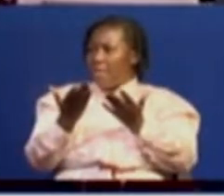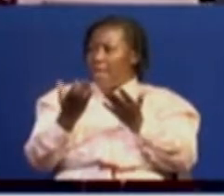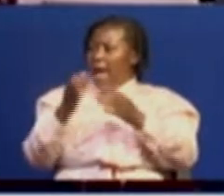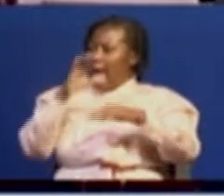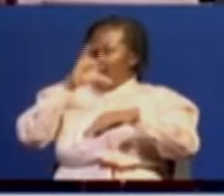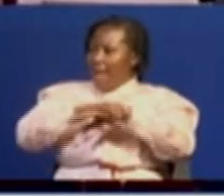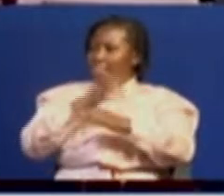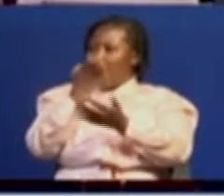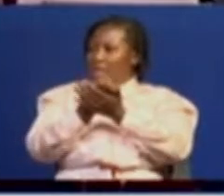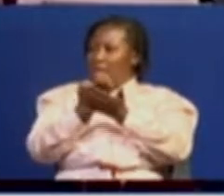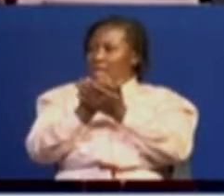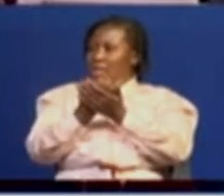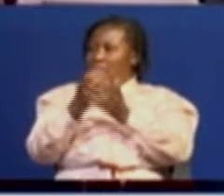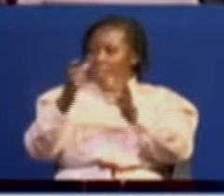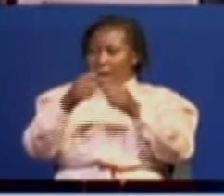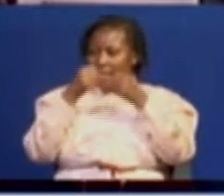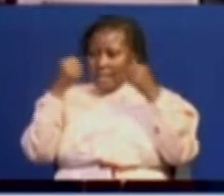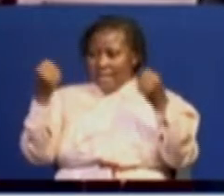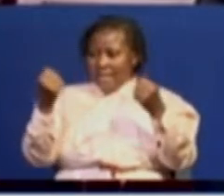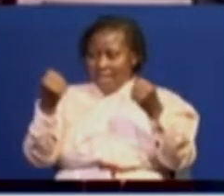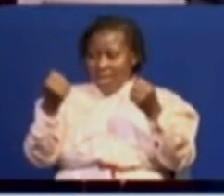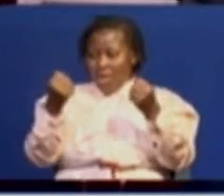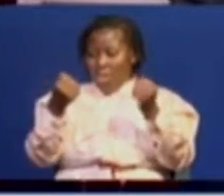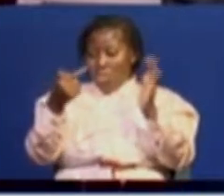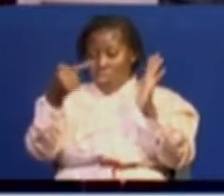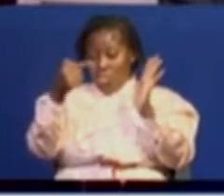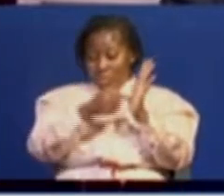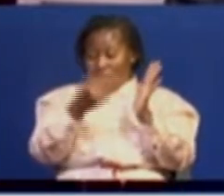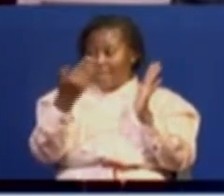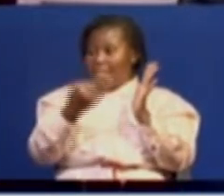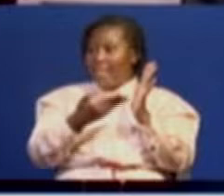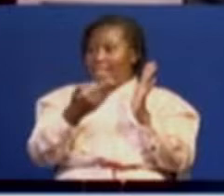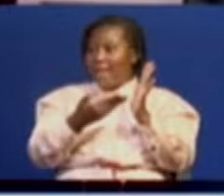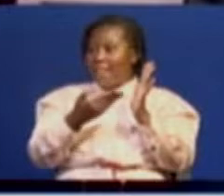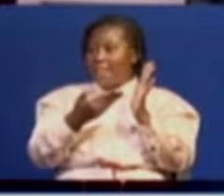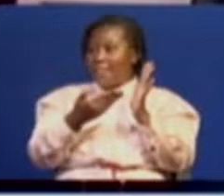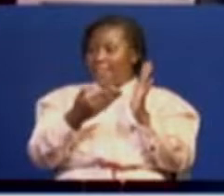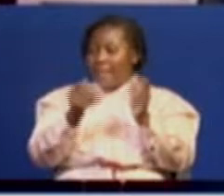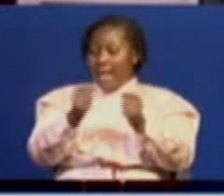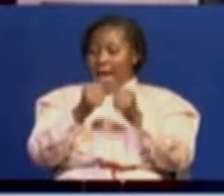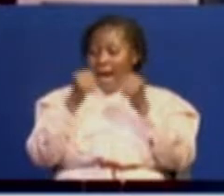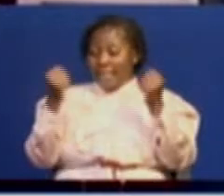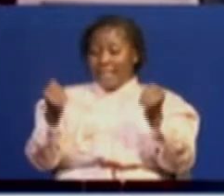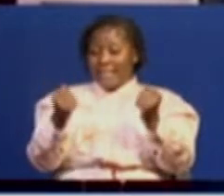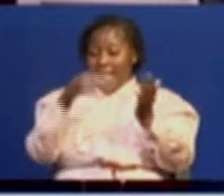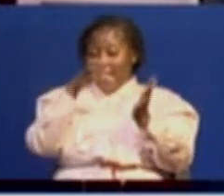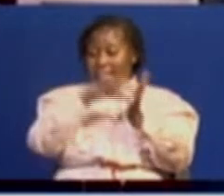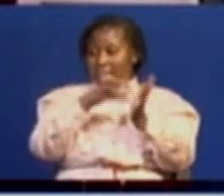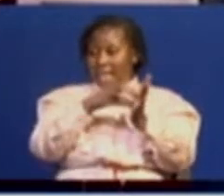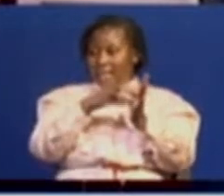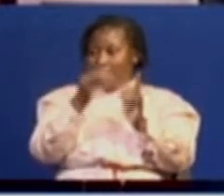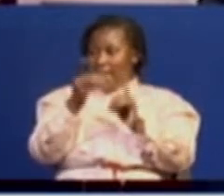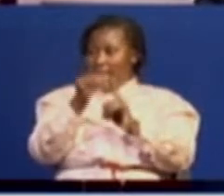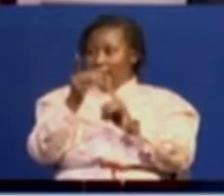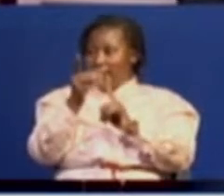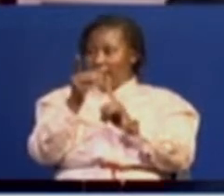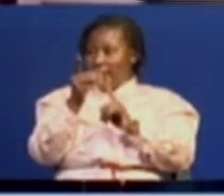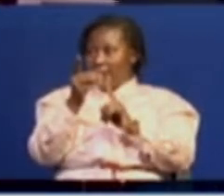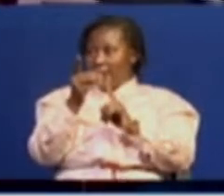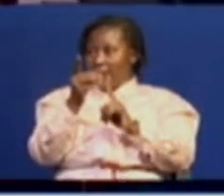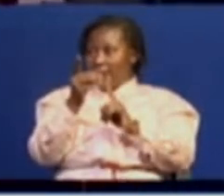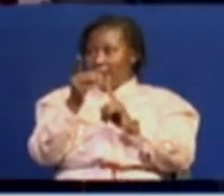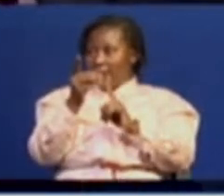from? I get the evidence from a Gazette notice. A Gazette notice dated